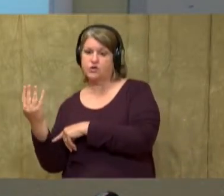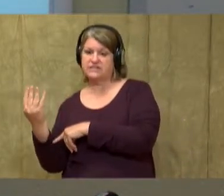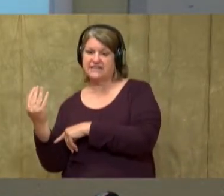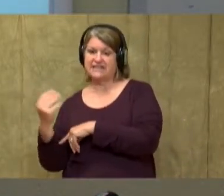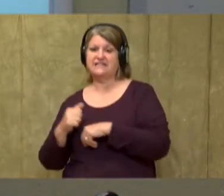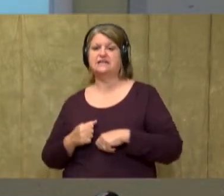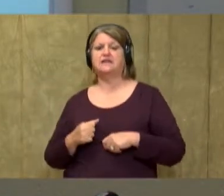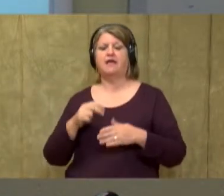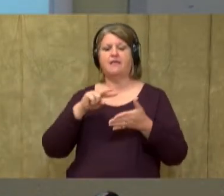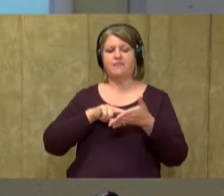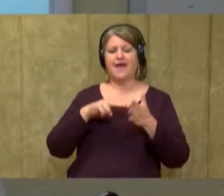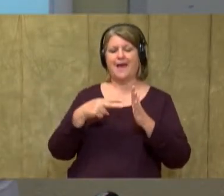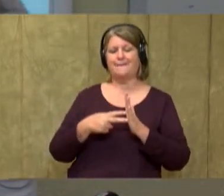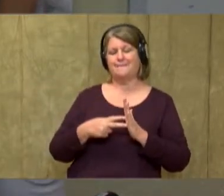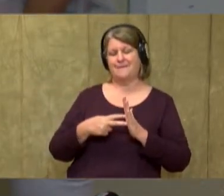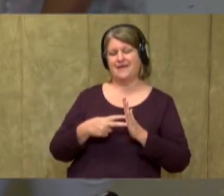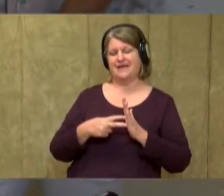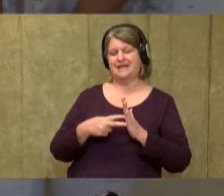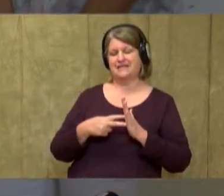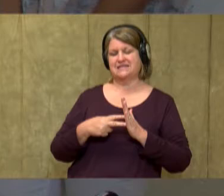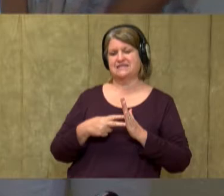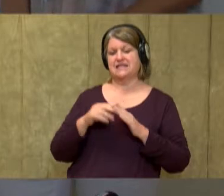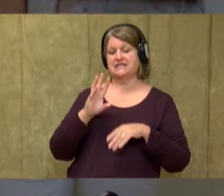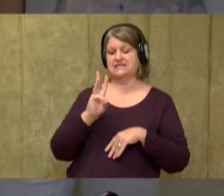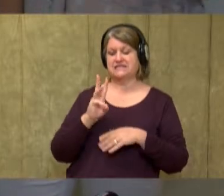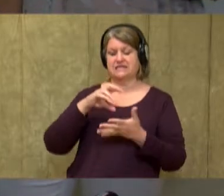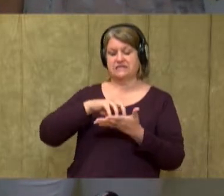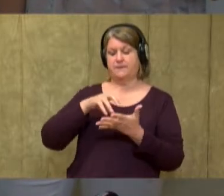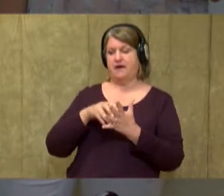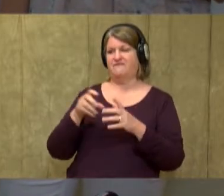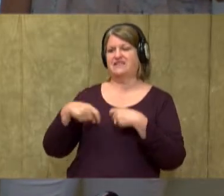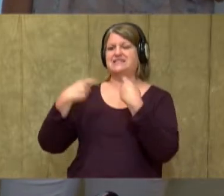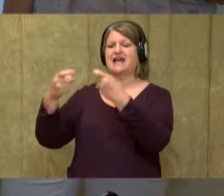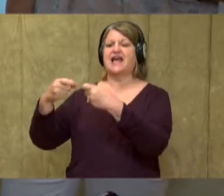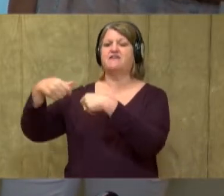gave 6 muffins away. Always check your work.